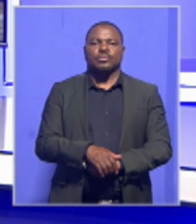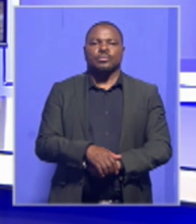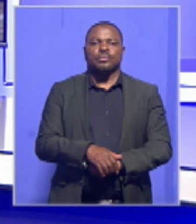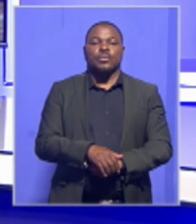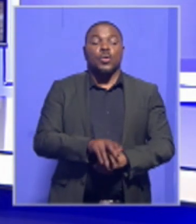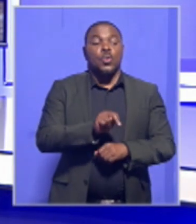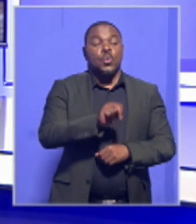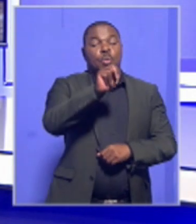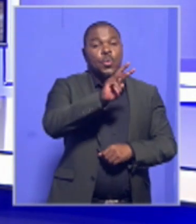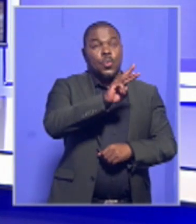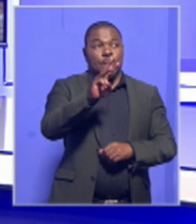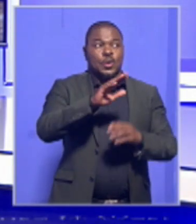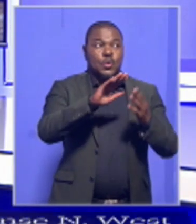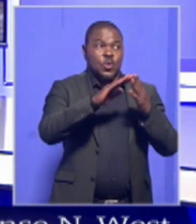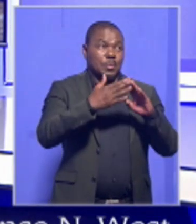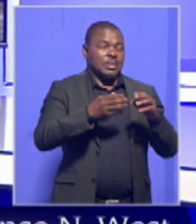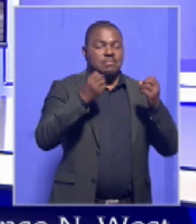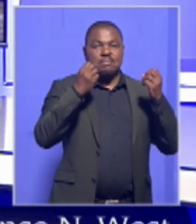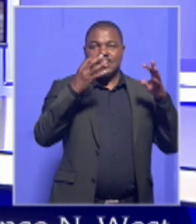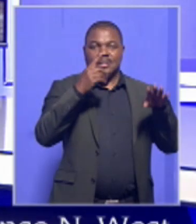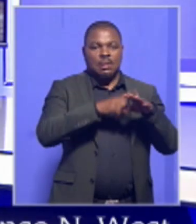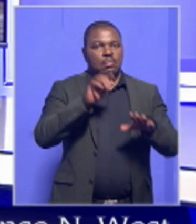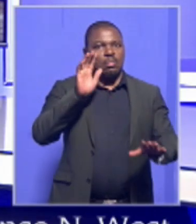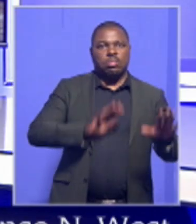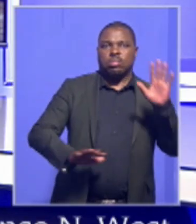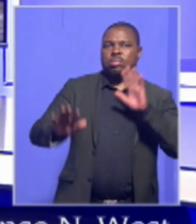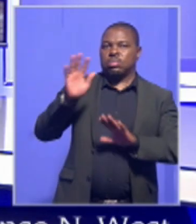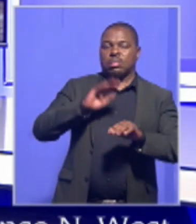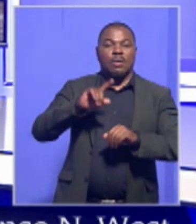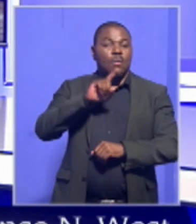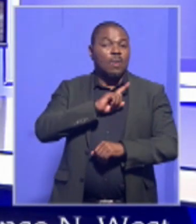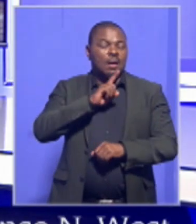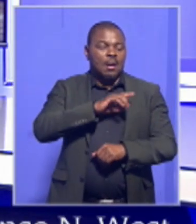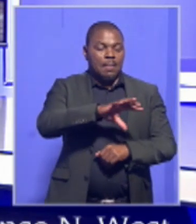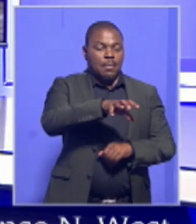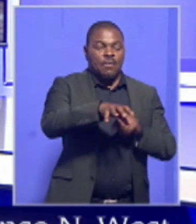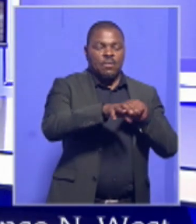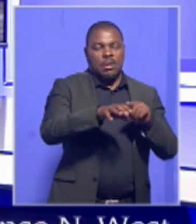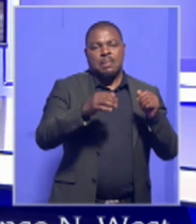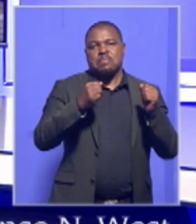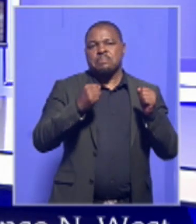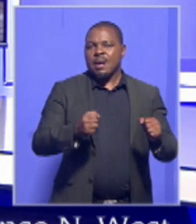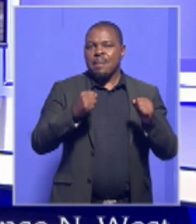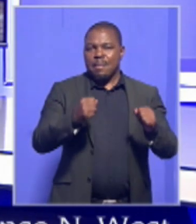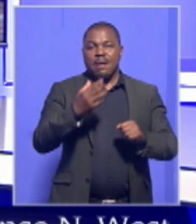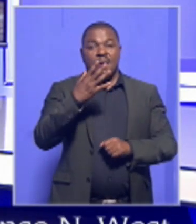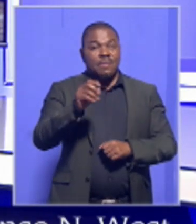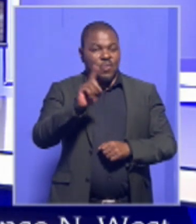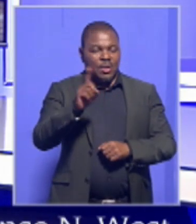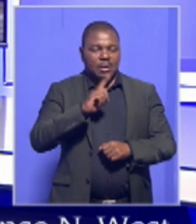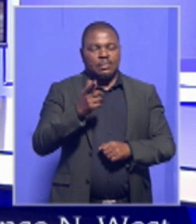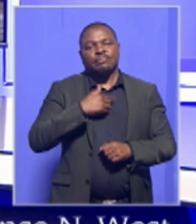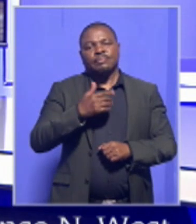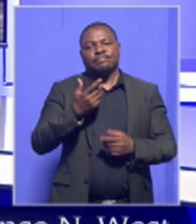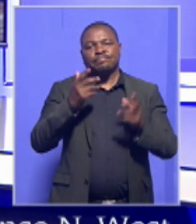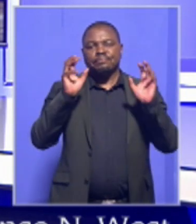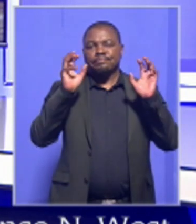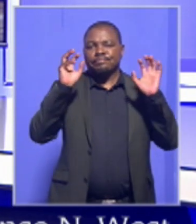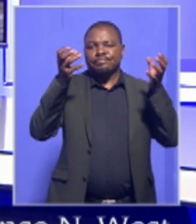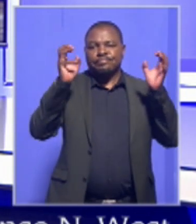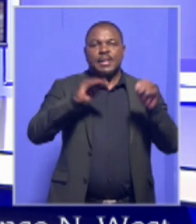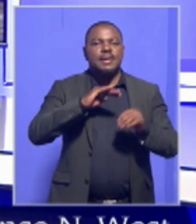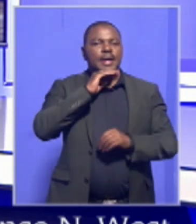Badudi ba Northwest gantši ba tlogelwa ba gakanegile ka ge province e tšwela pele go itemogela mathata a tlhaelelo e kgolo